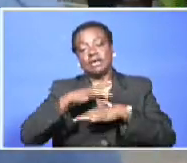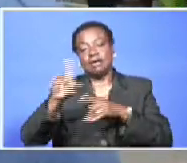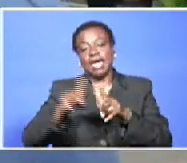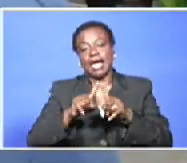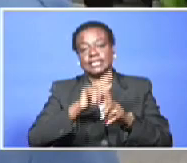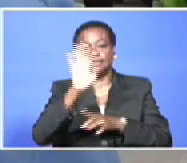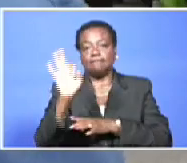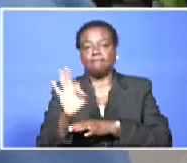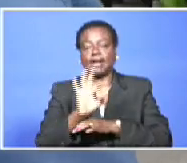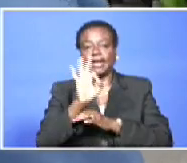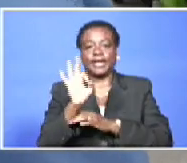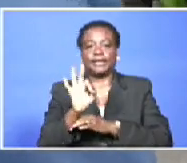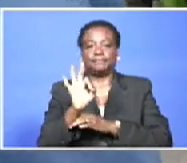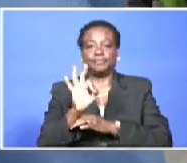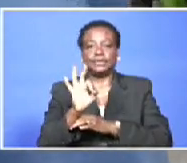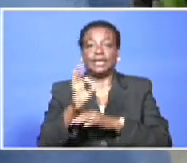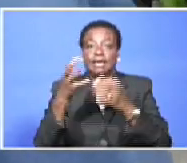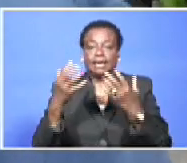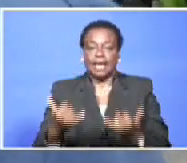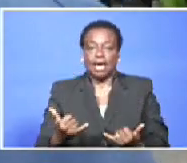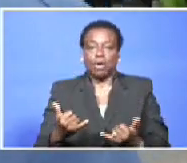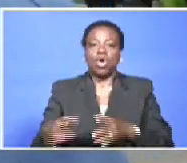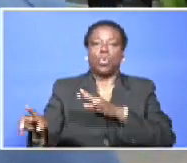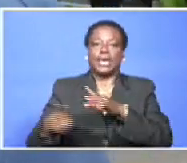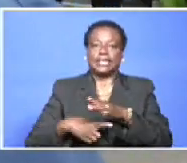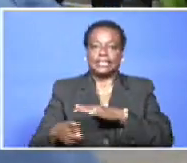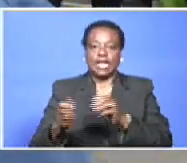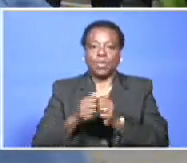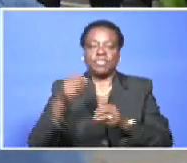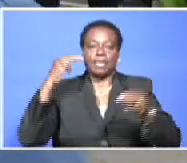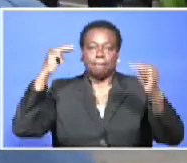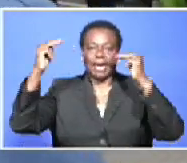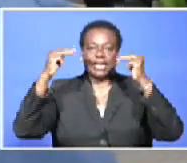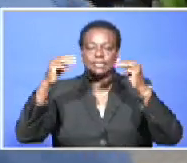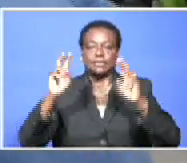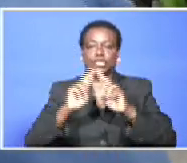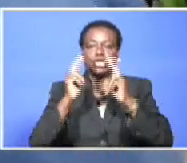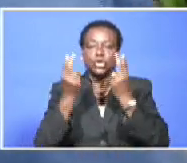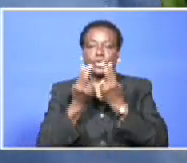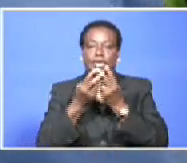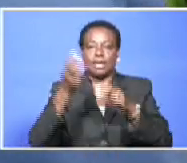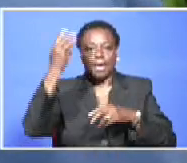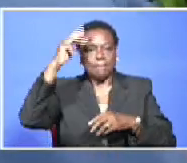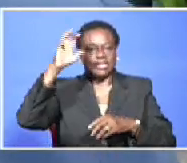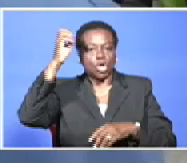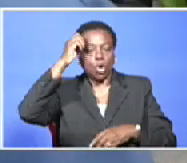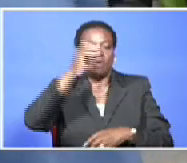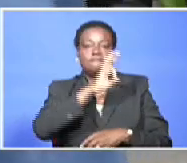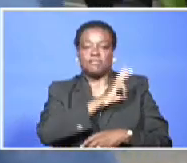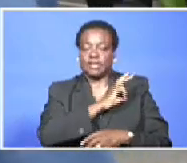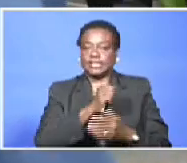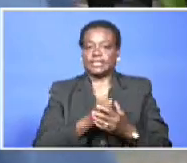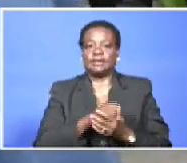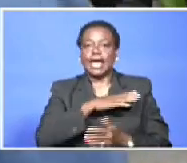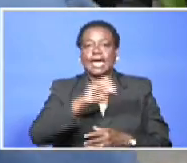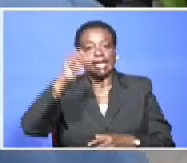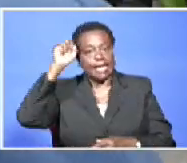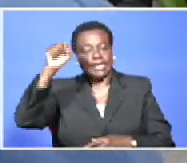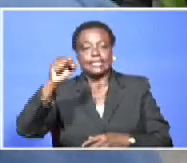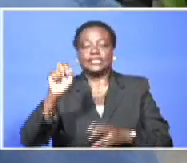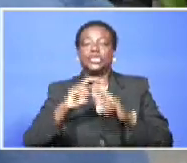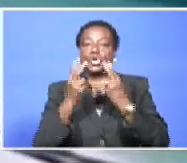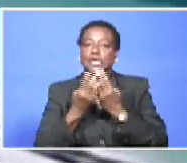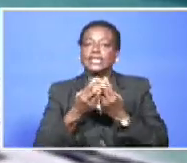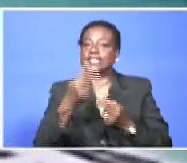Friday. We are now dealing with the management union, with Mr. Obi Ferguson and his union, to see if we could find